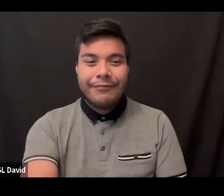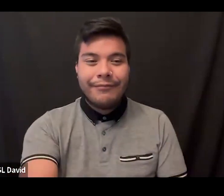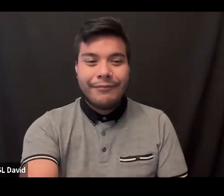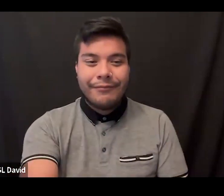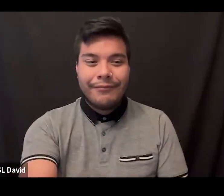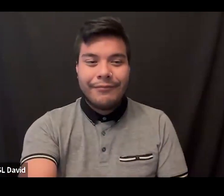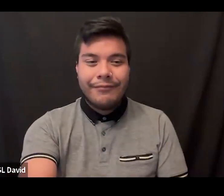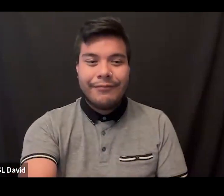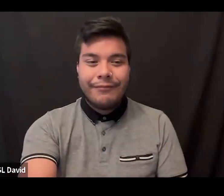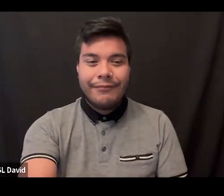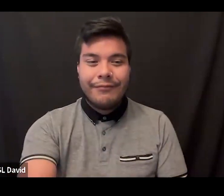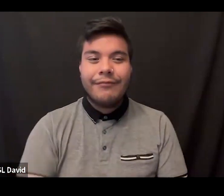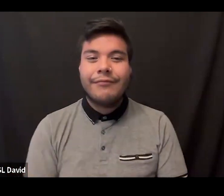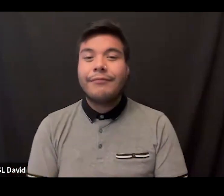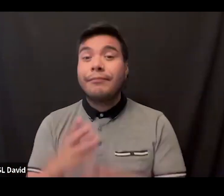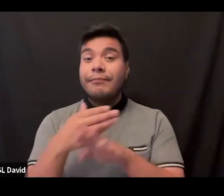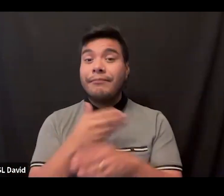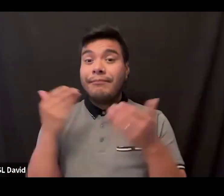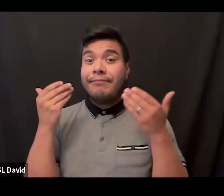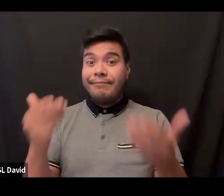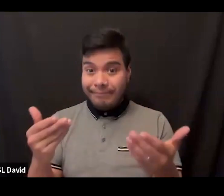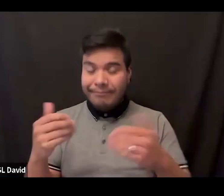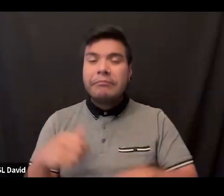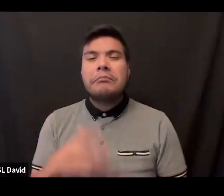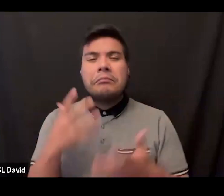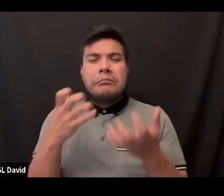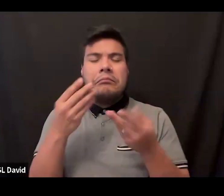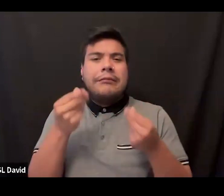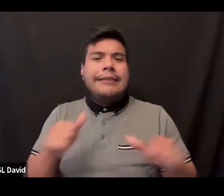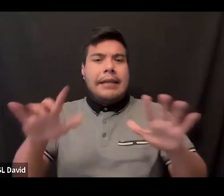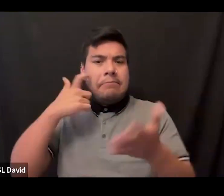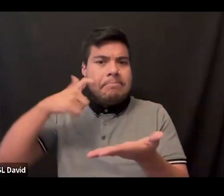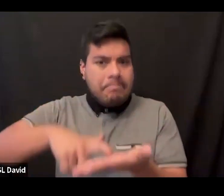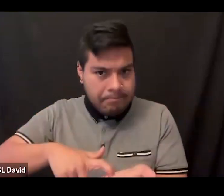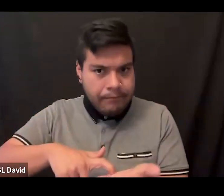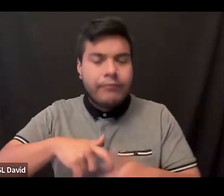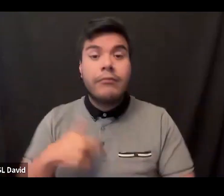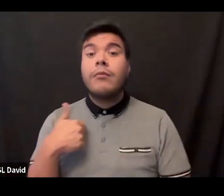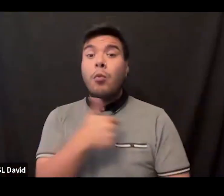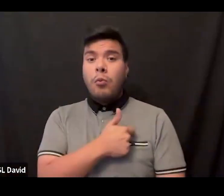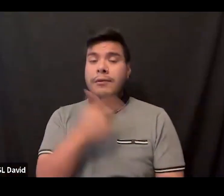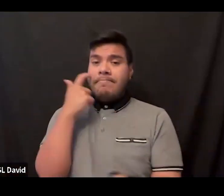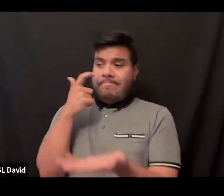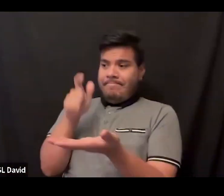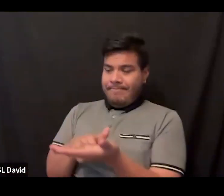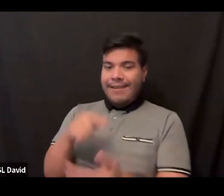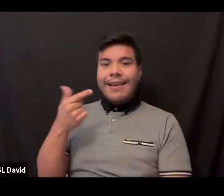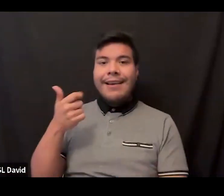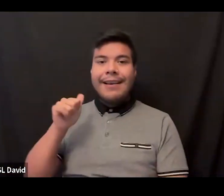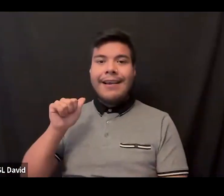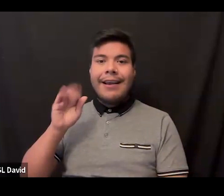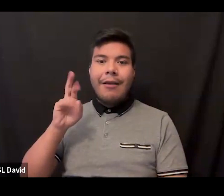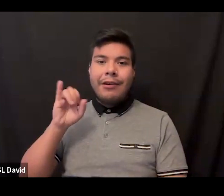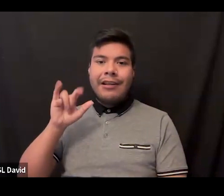Now, before we get started, I would like to offer a brief land acknowledgement. We recognize the Gabrielino